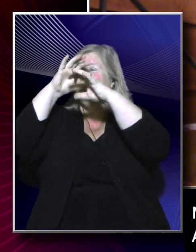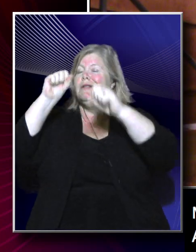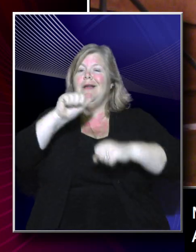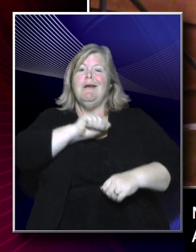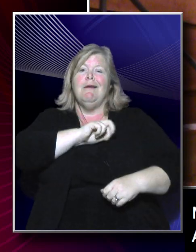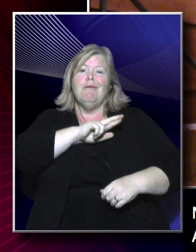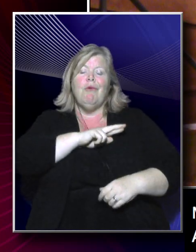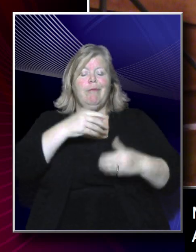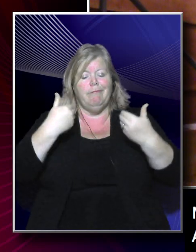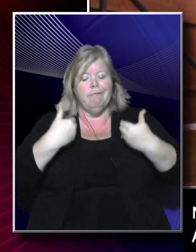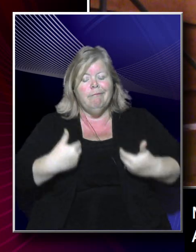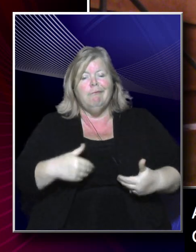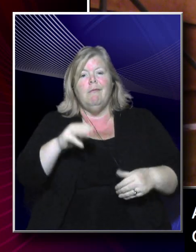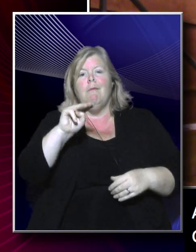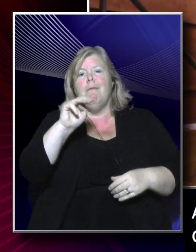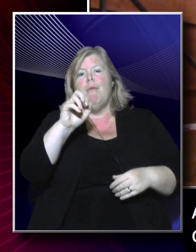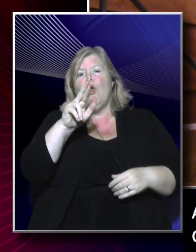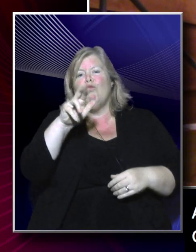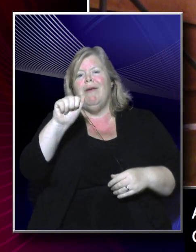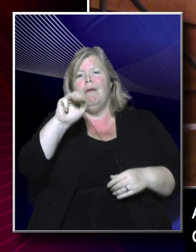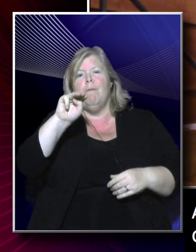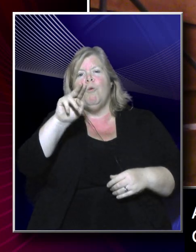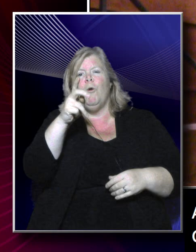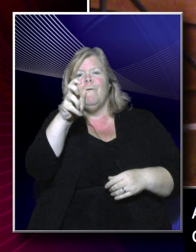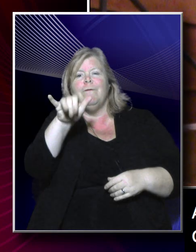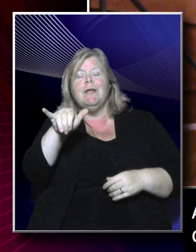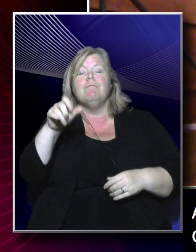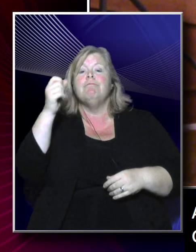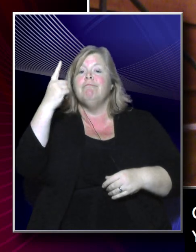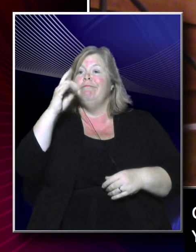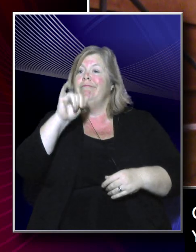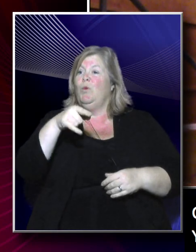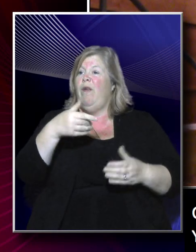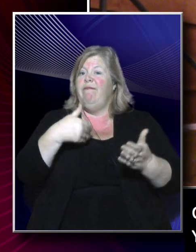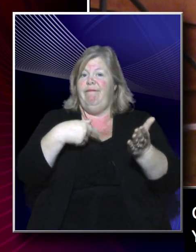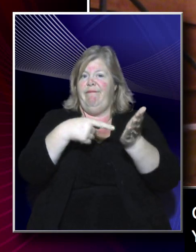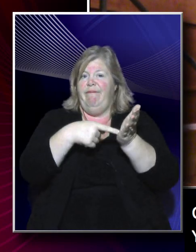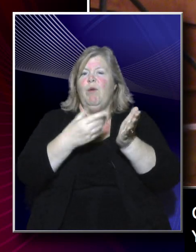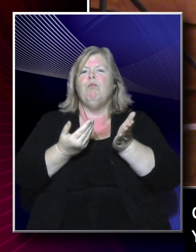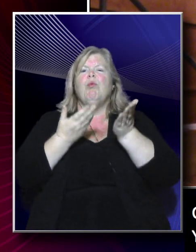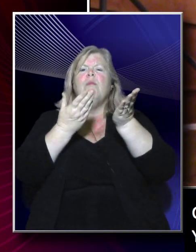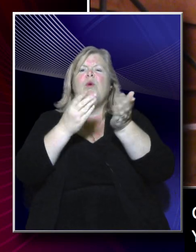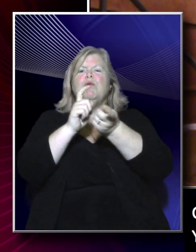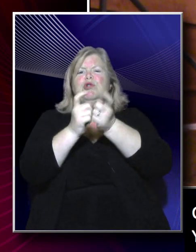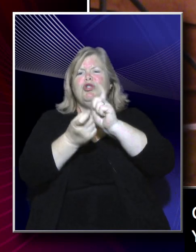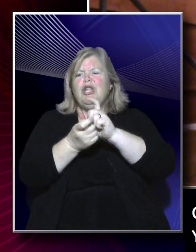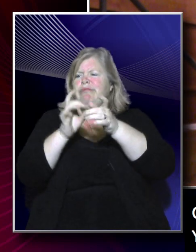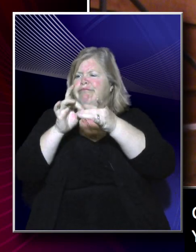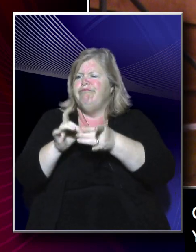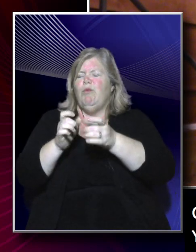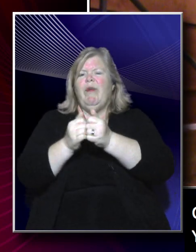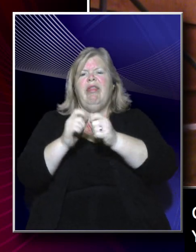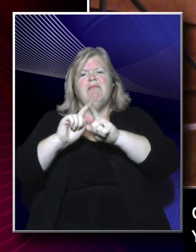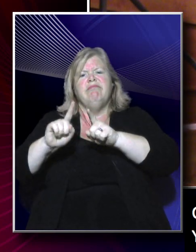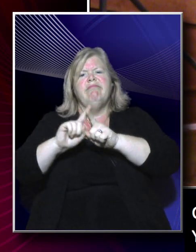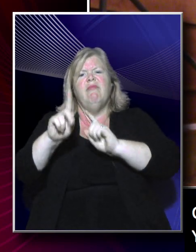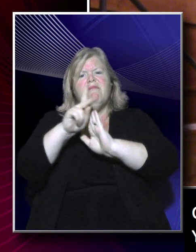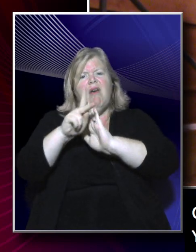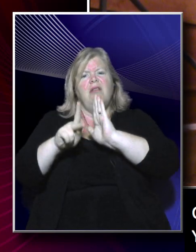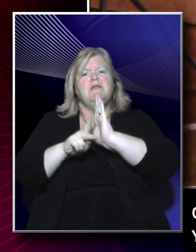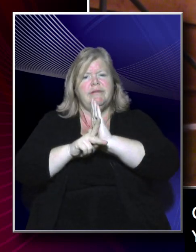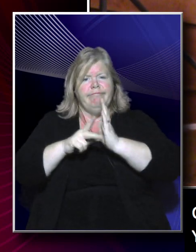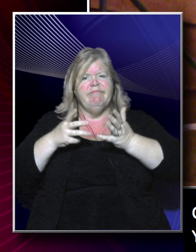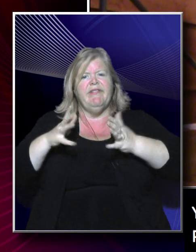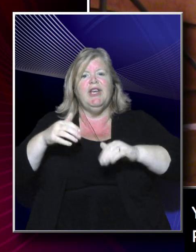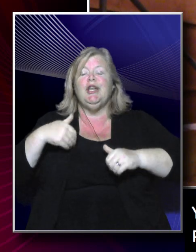is Maria Murphy. You have before you the proposed changes for the policies. They were presented to